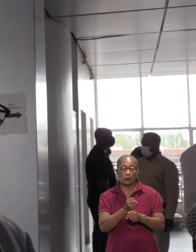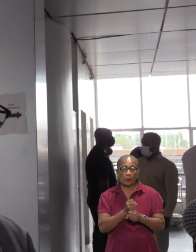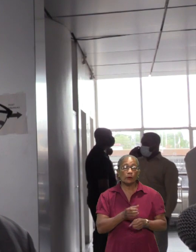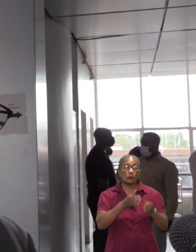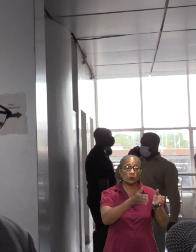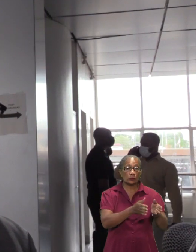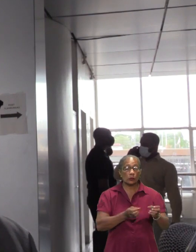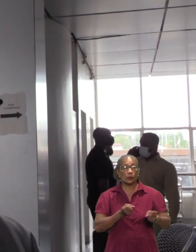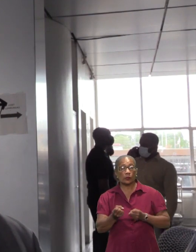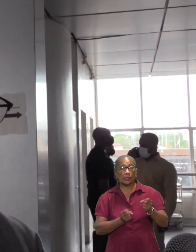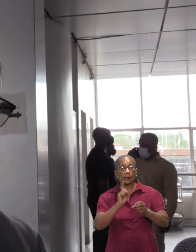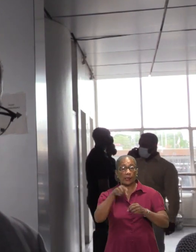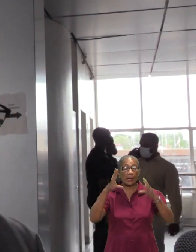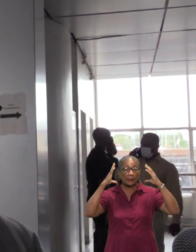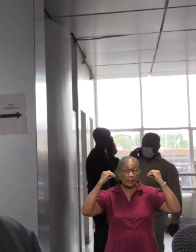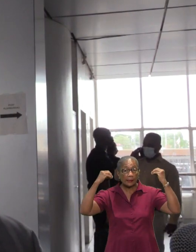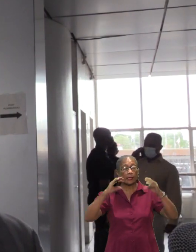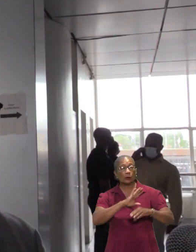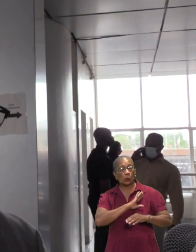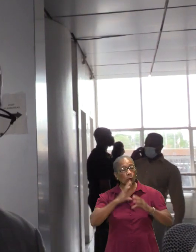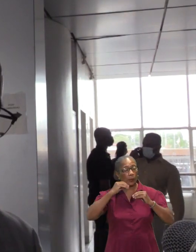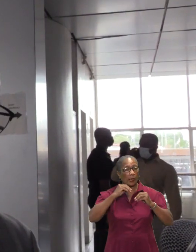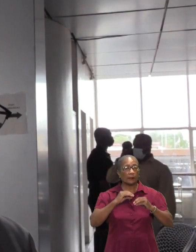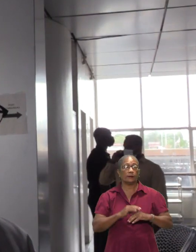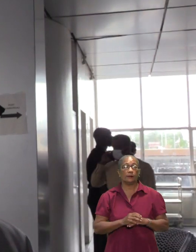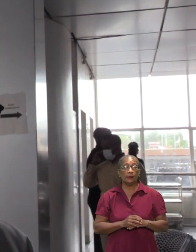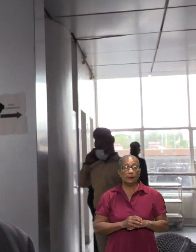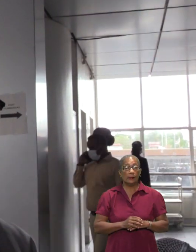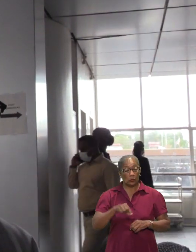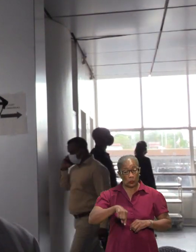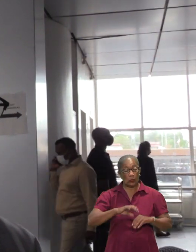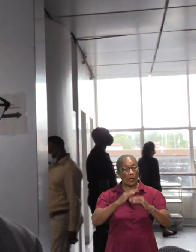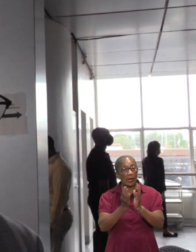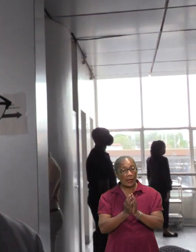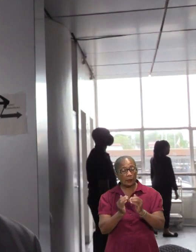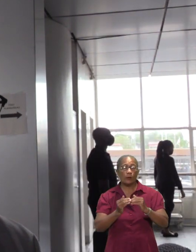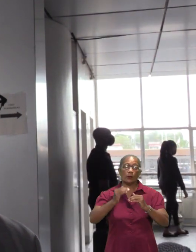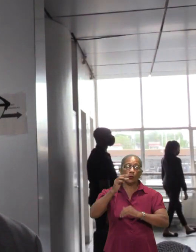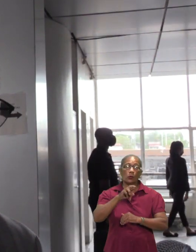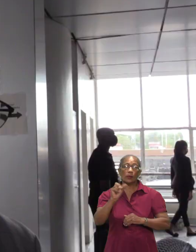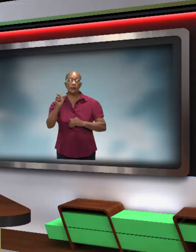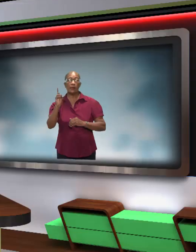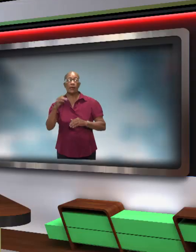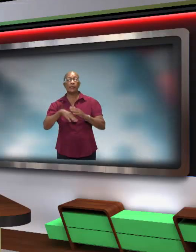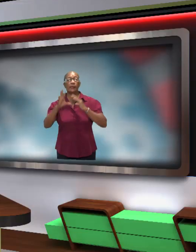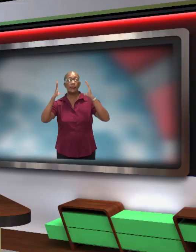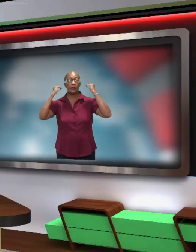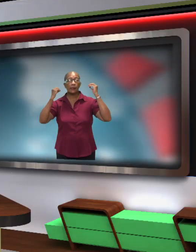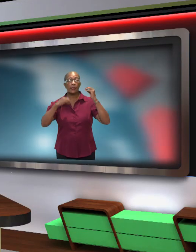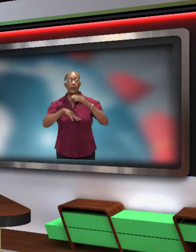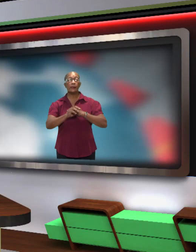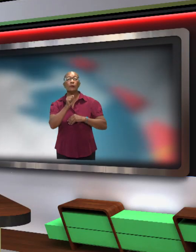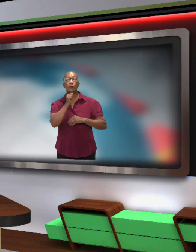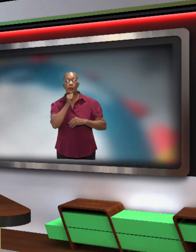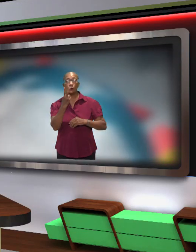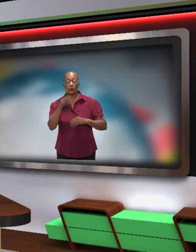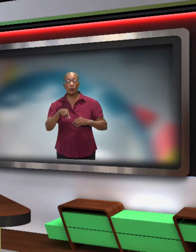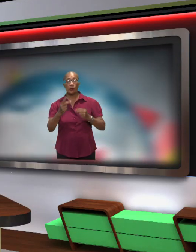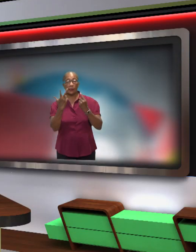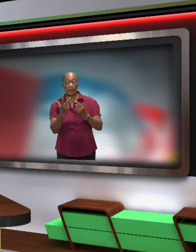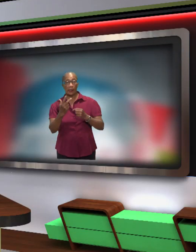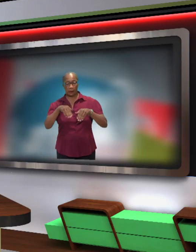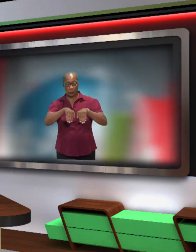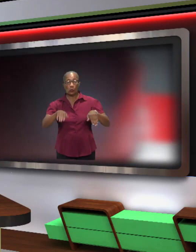The Foreign Affairs Minister said that during the working visit of the government delegation, this issue will also be discussed.